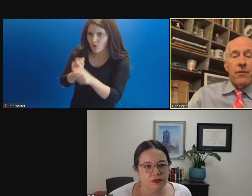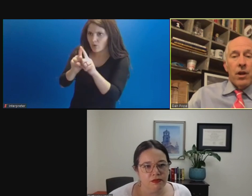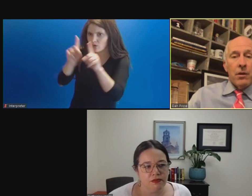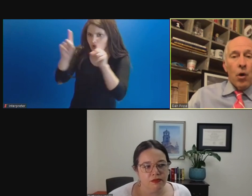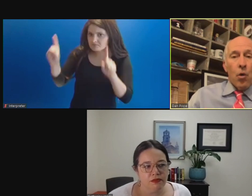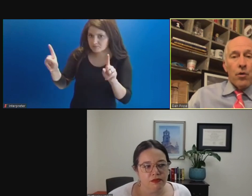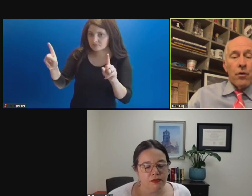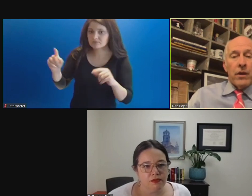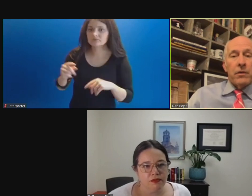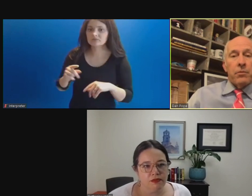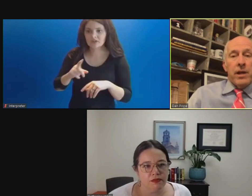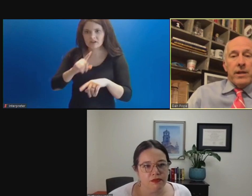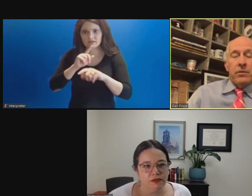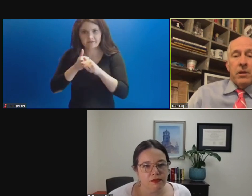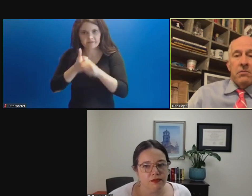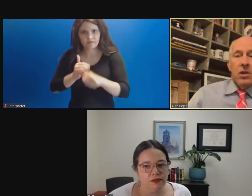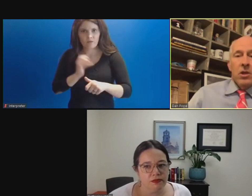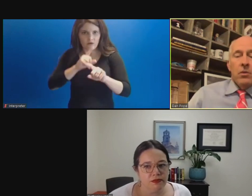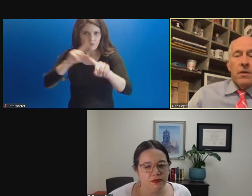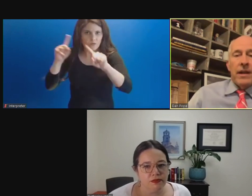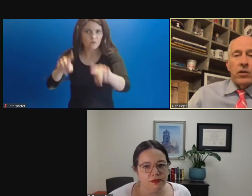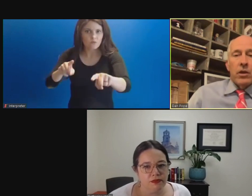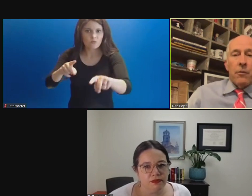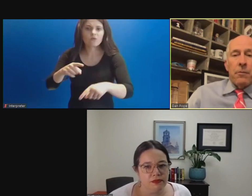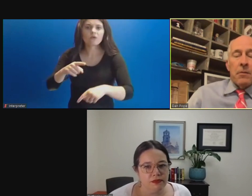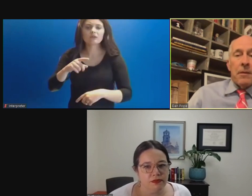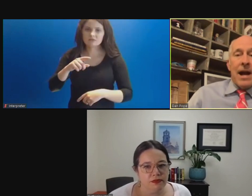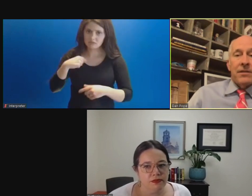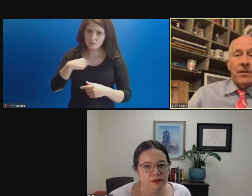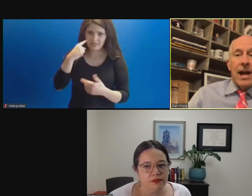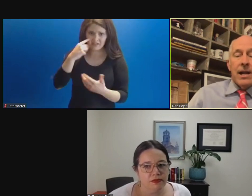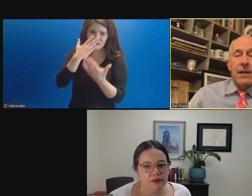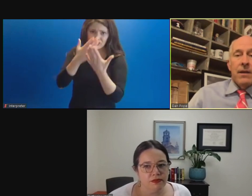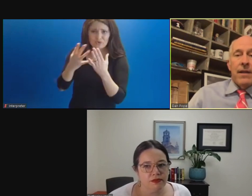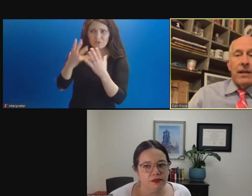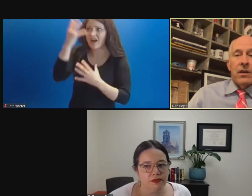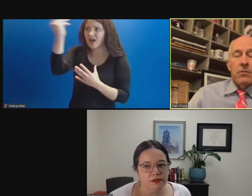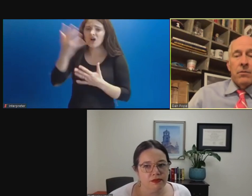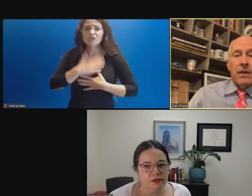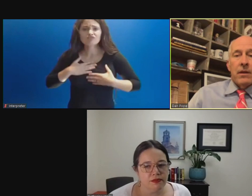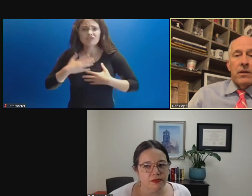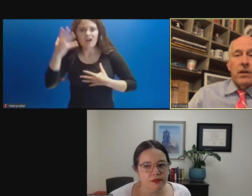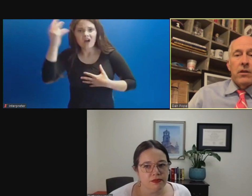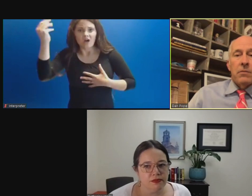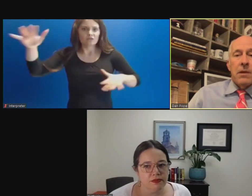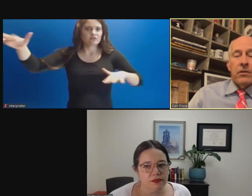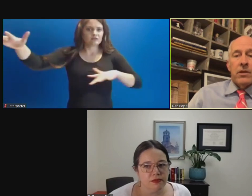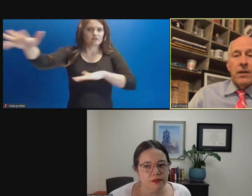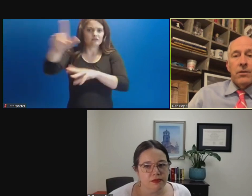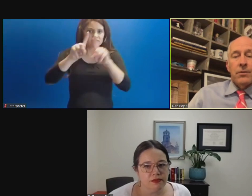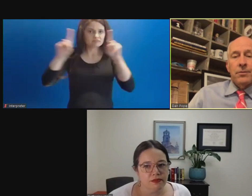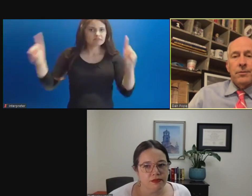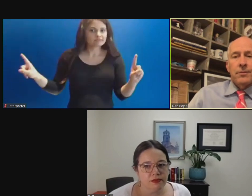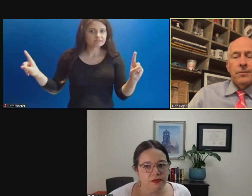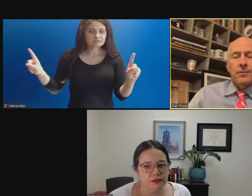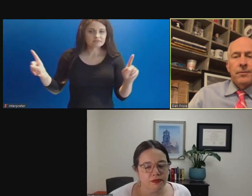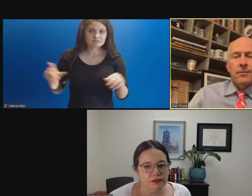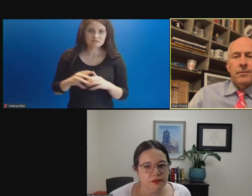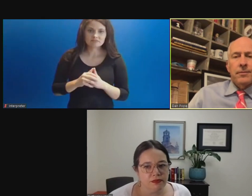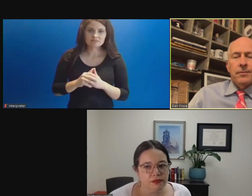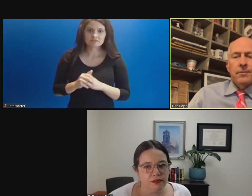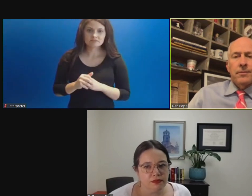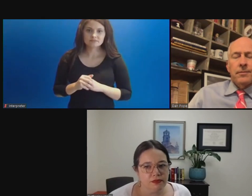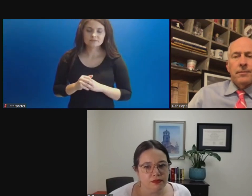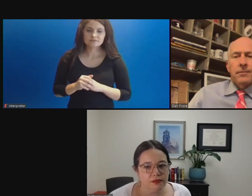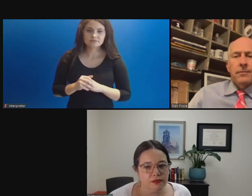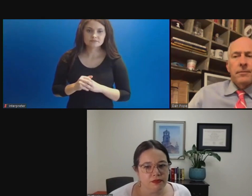distancing and following the order that is in place. But we think it's good for people to be outside, and that continues to be our stance.